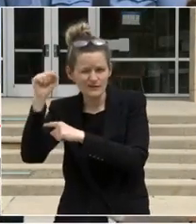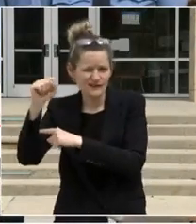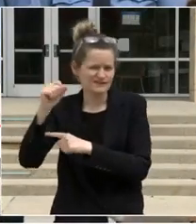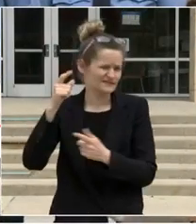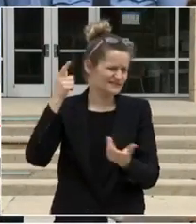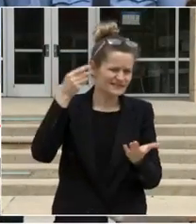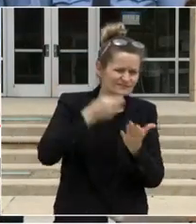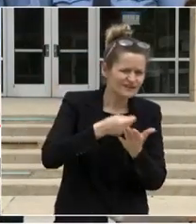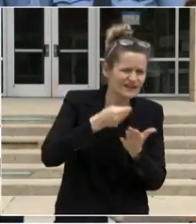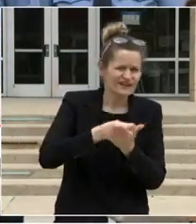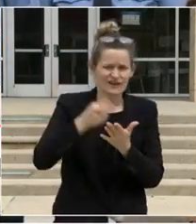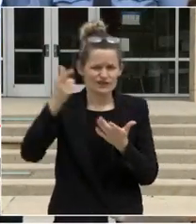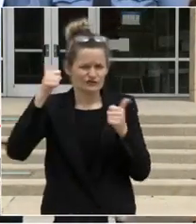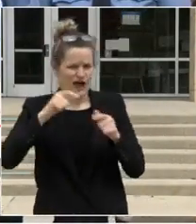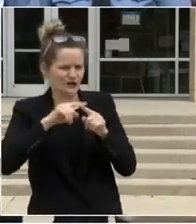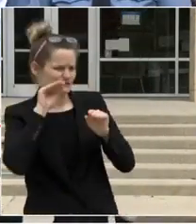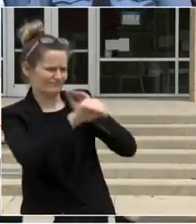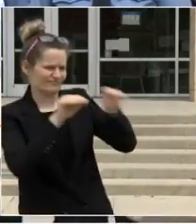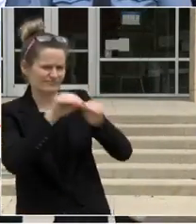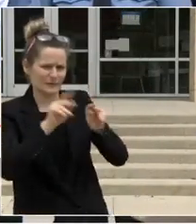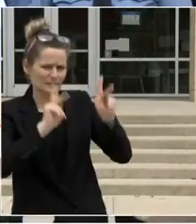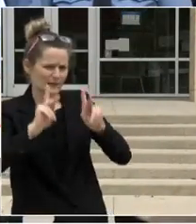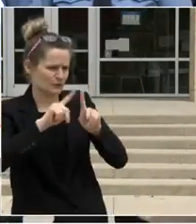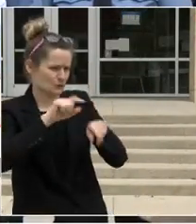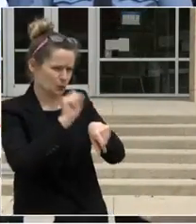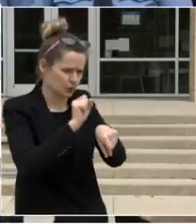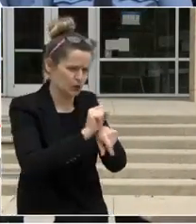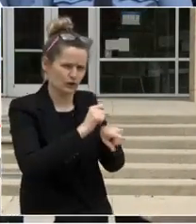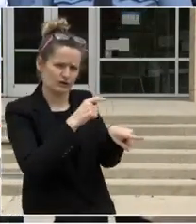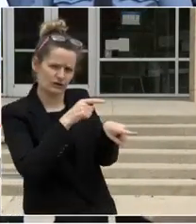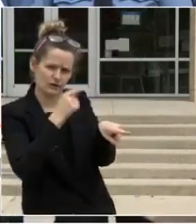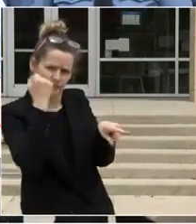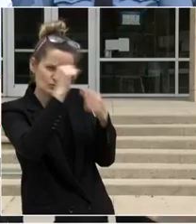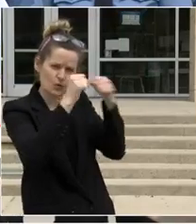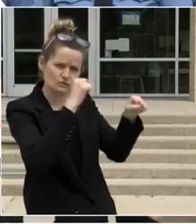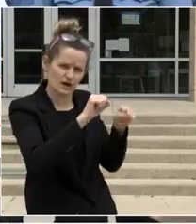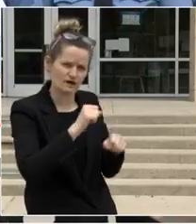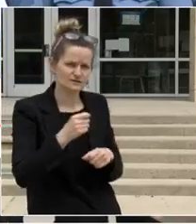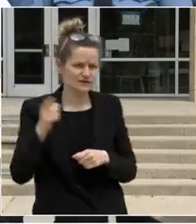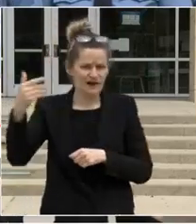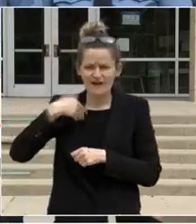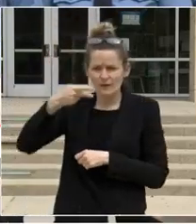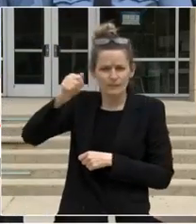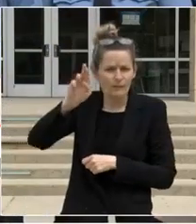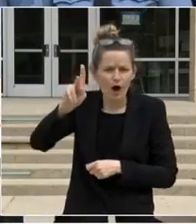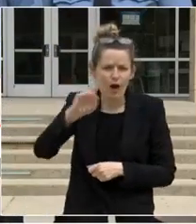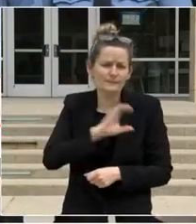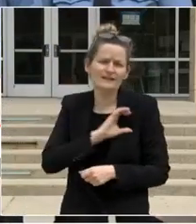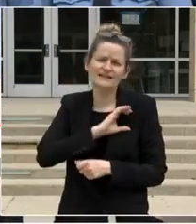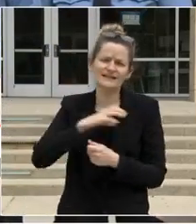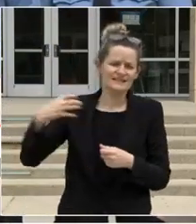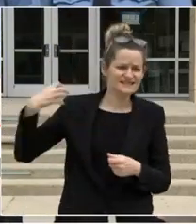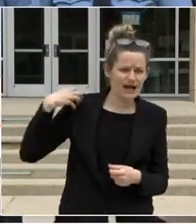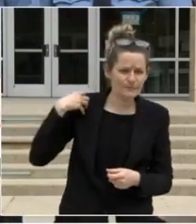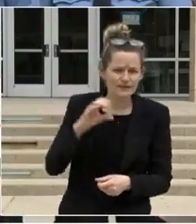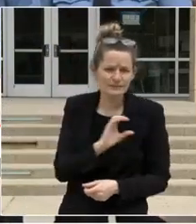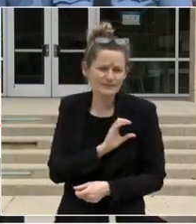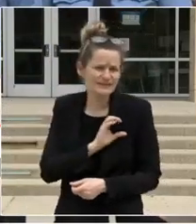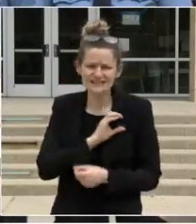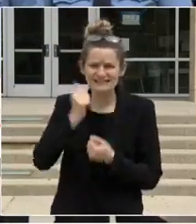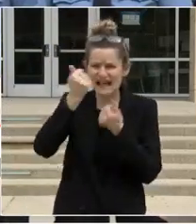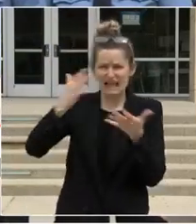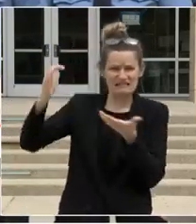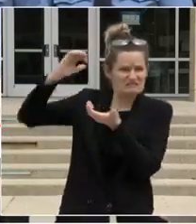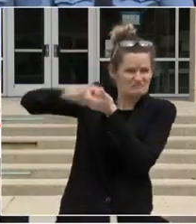there more money you can kick our way? Is there could the Park Police or the Capitol Police do more of this? Like anything along those lines? At the end of the day,